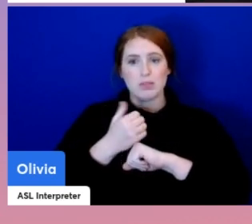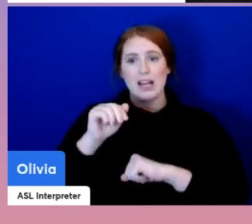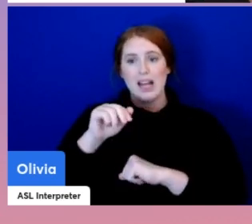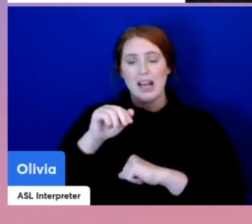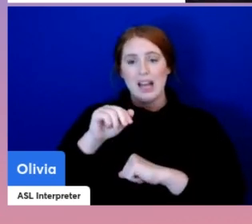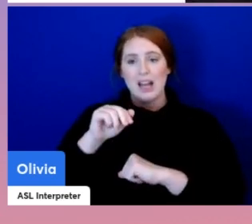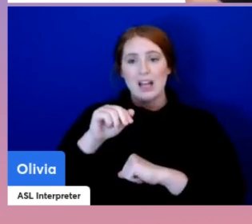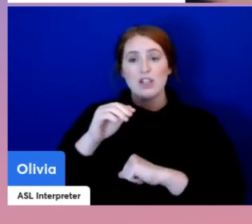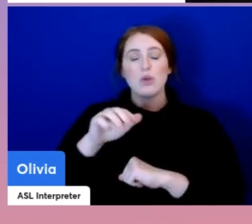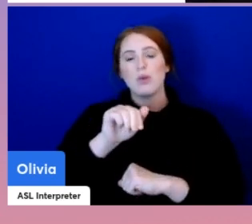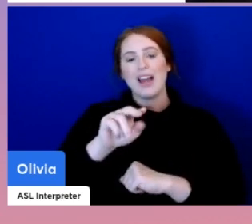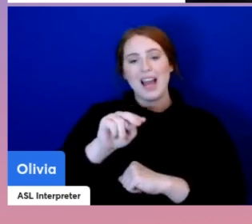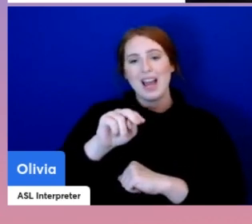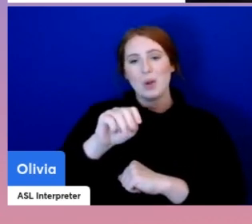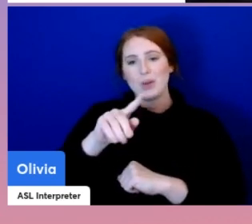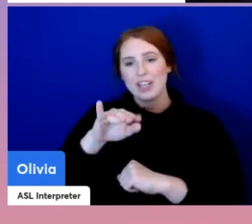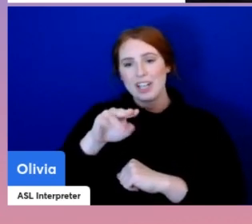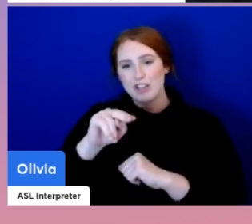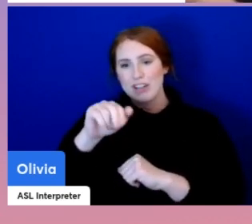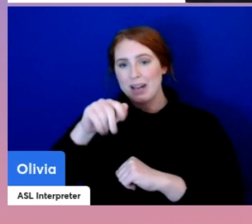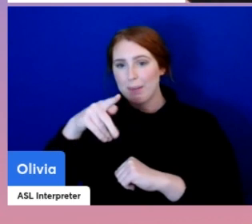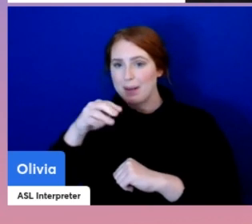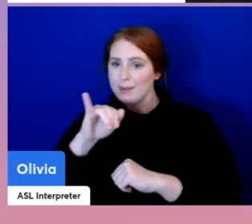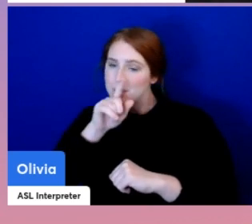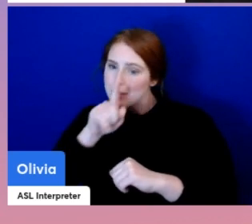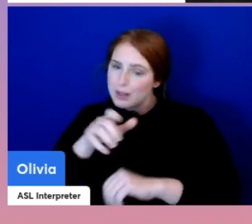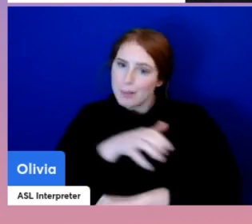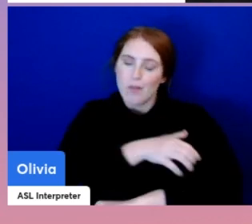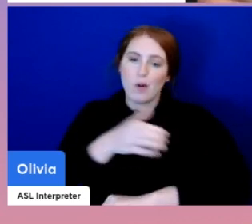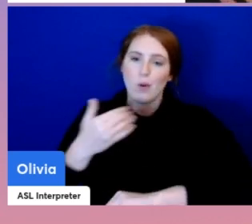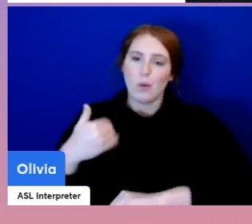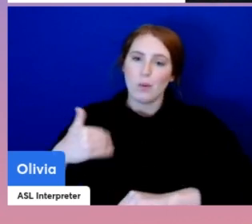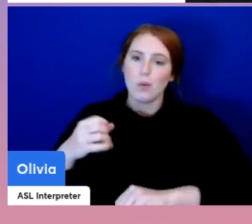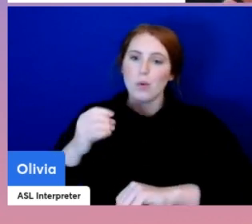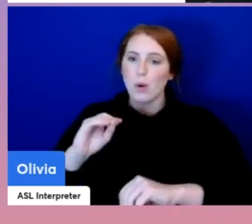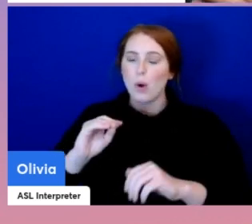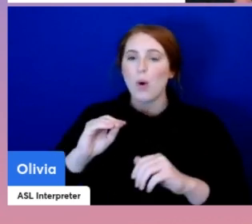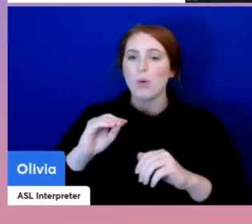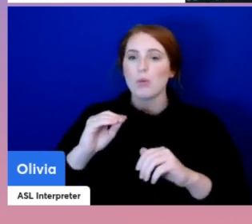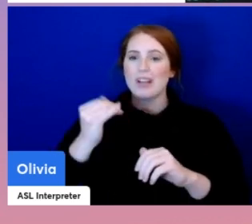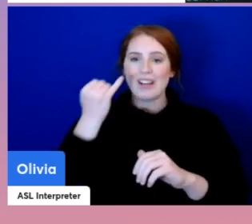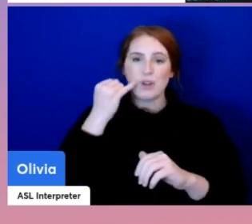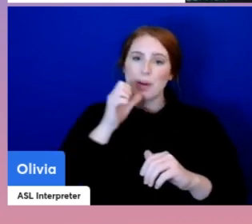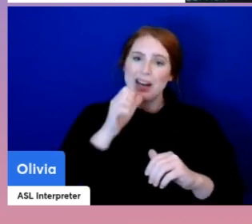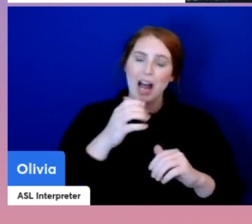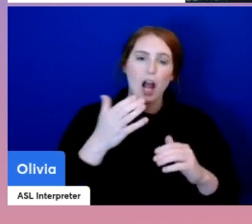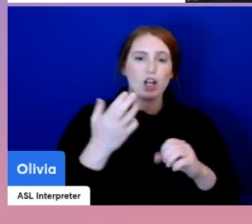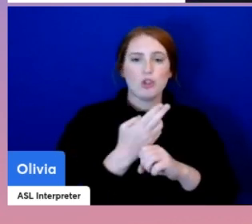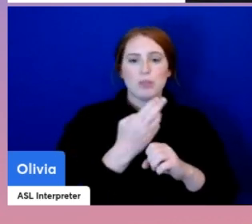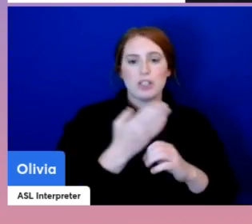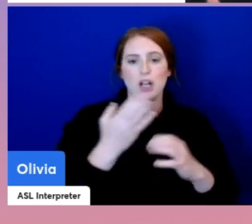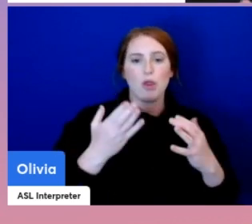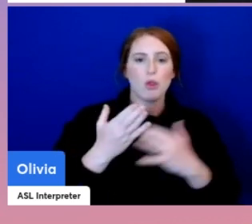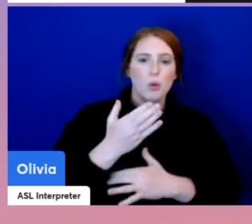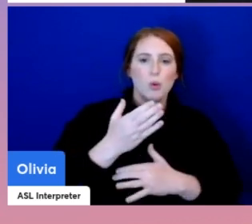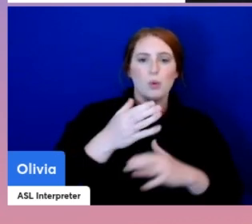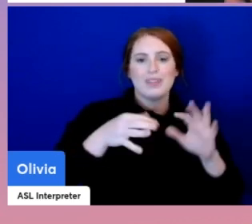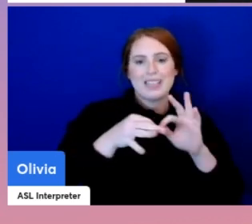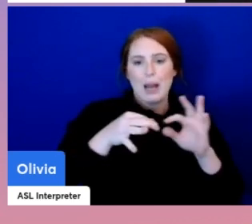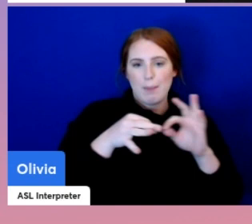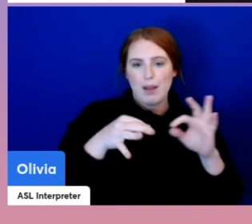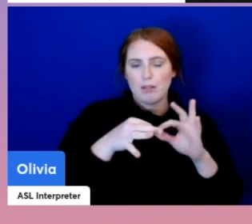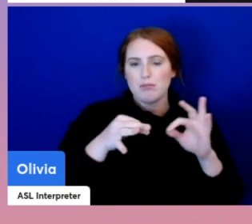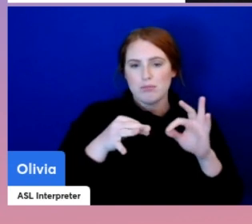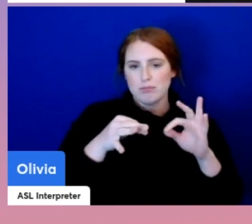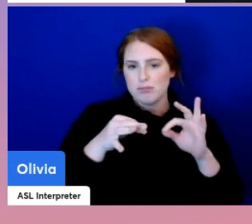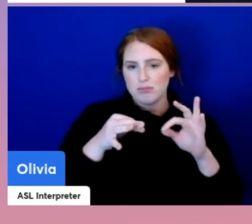is powerful, as it will show you all the errors encountered on a run, rather than, say, using a throw statement that would just exit on the first error. And also,